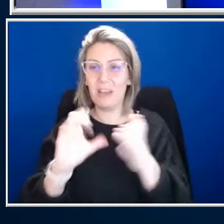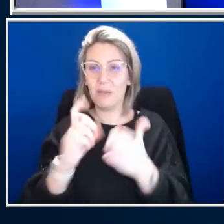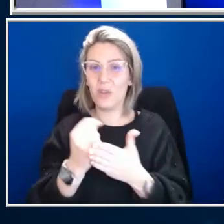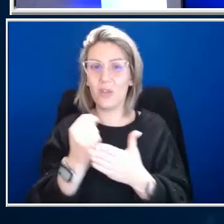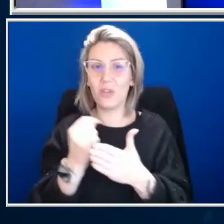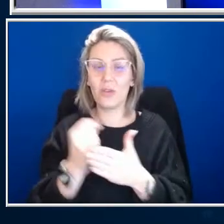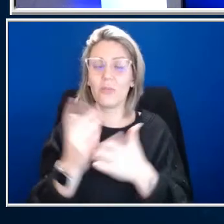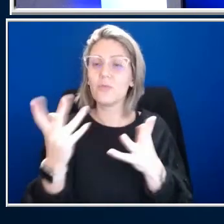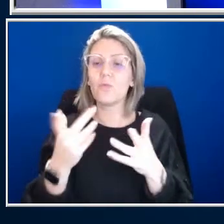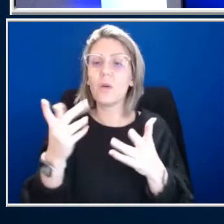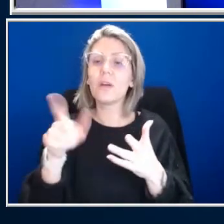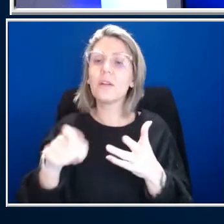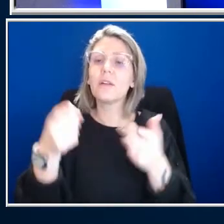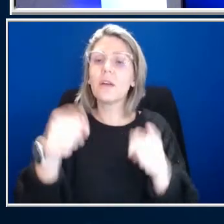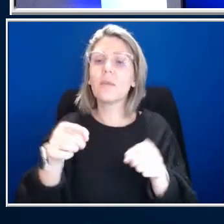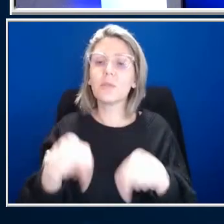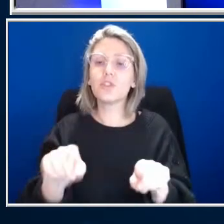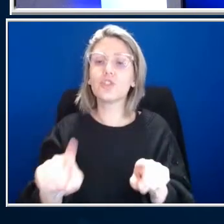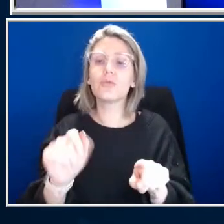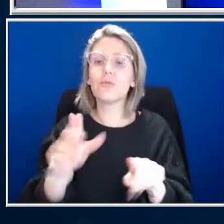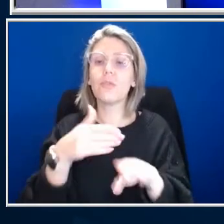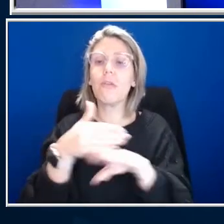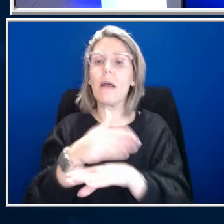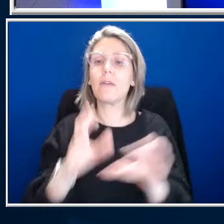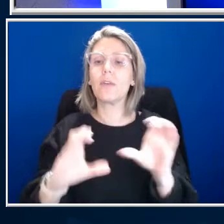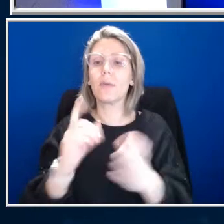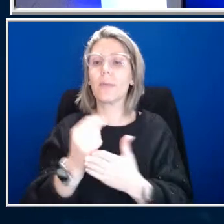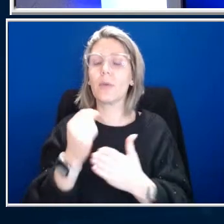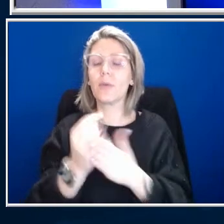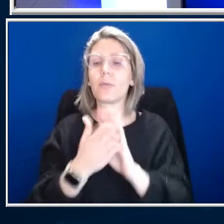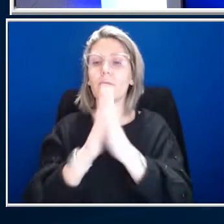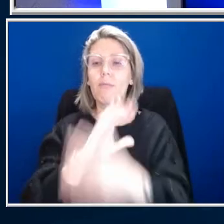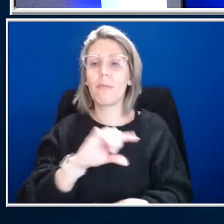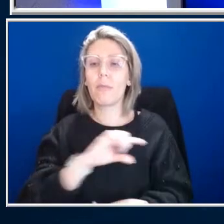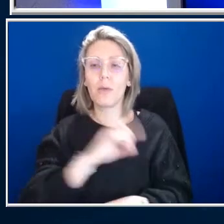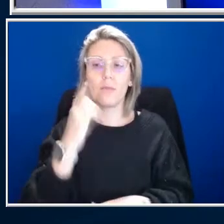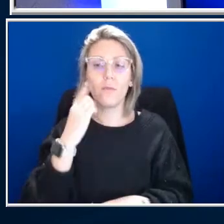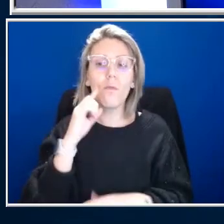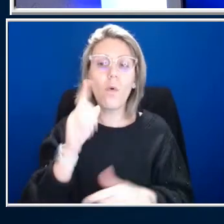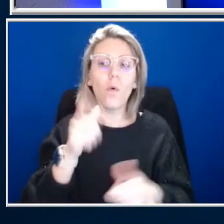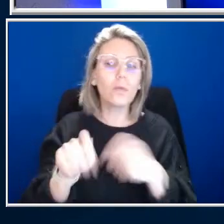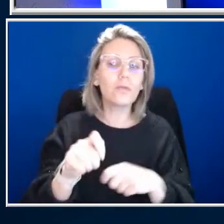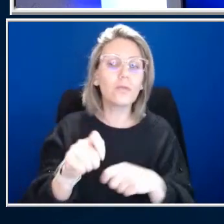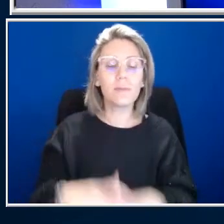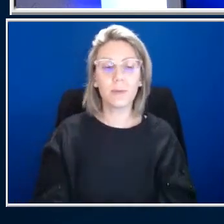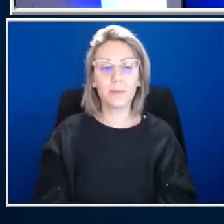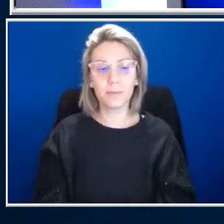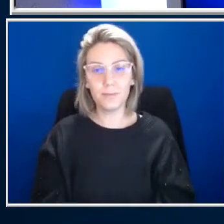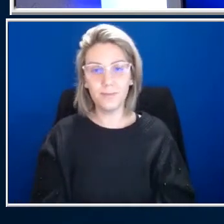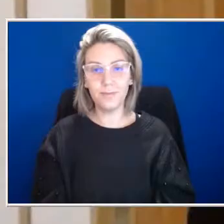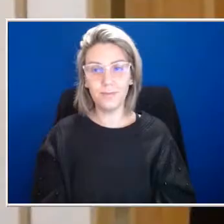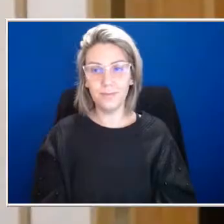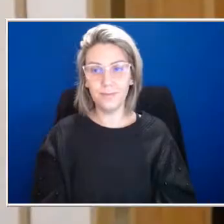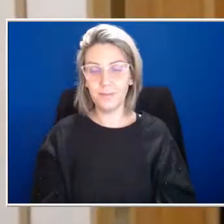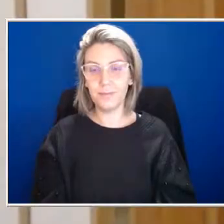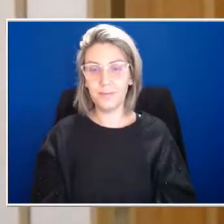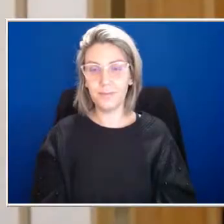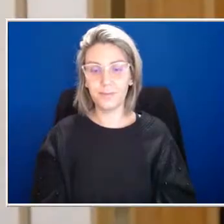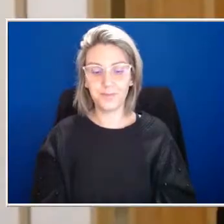happen during or after the chemo to make him eligible for that transplant? Yes. So,